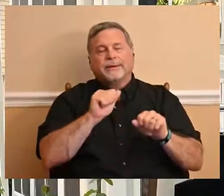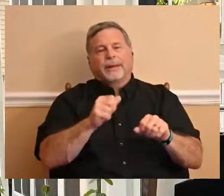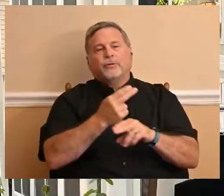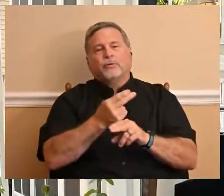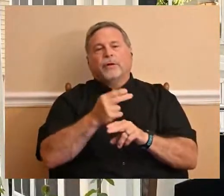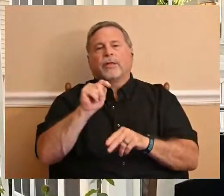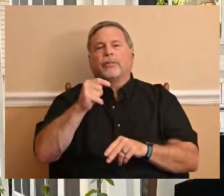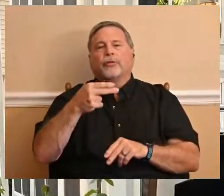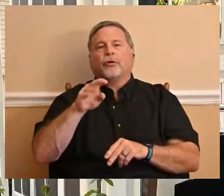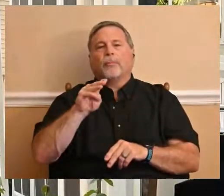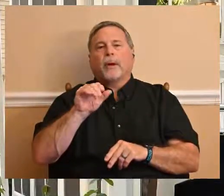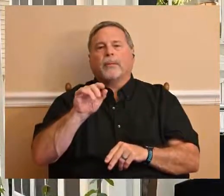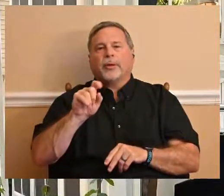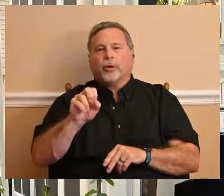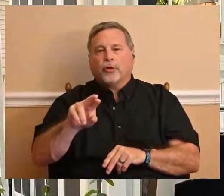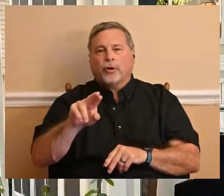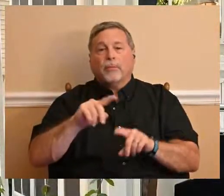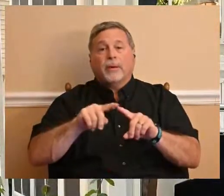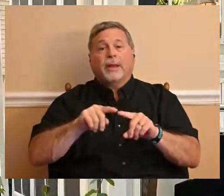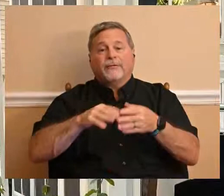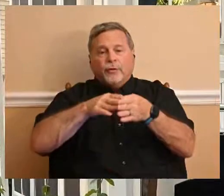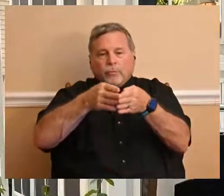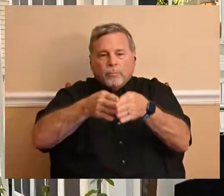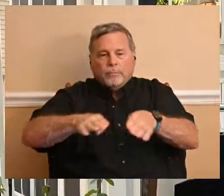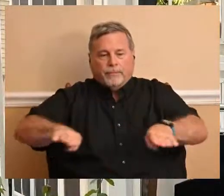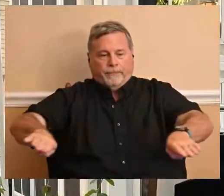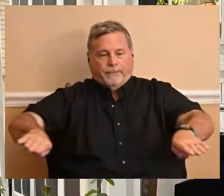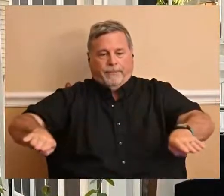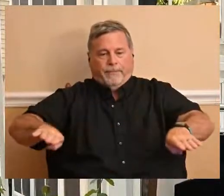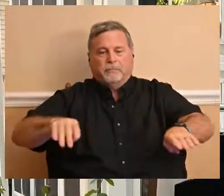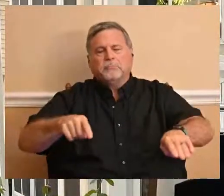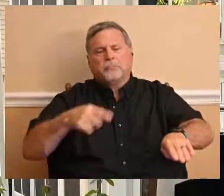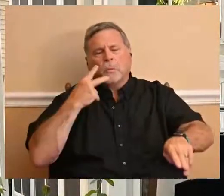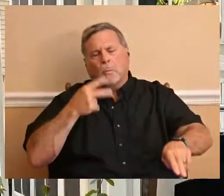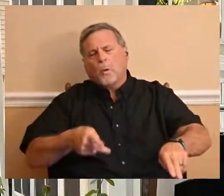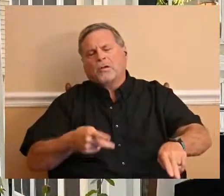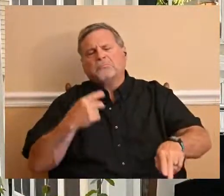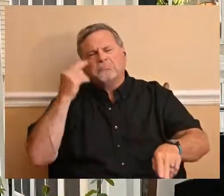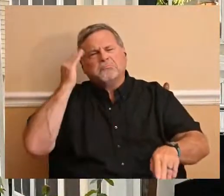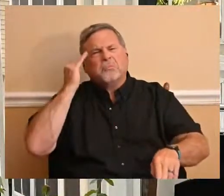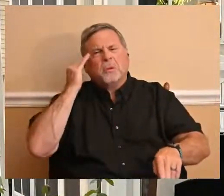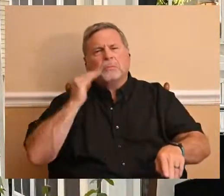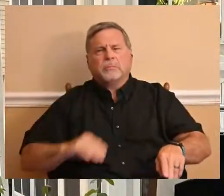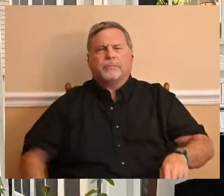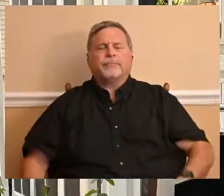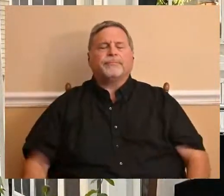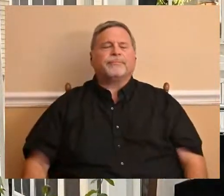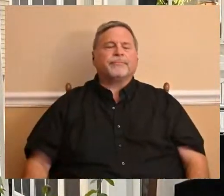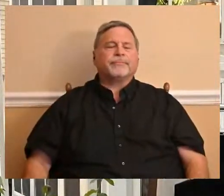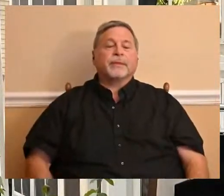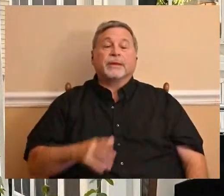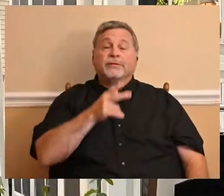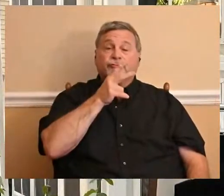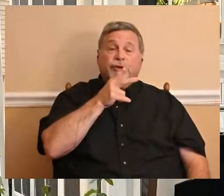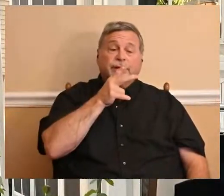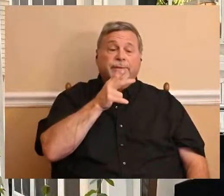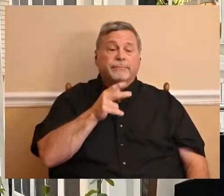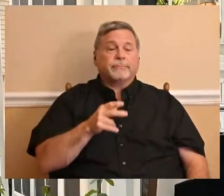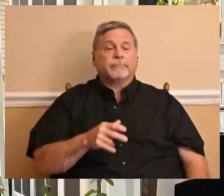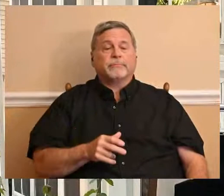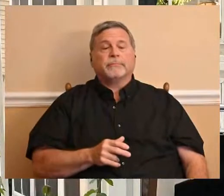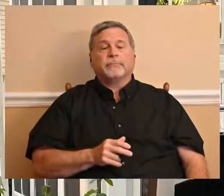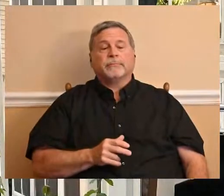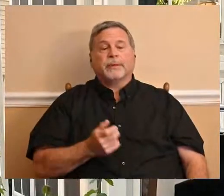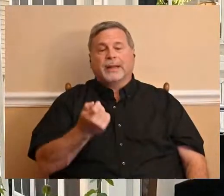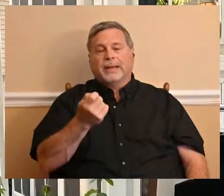it, but when you fillet it out like this, you can pretty much watch it. So, again, chicken. So we're using a